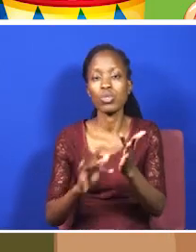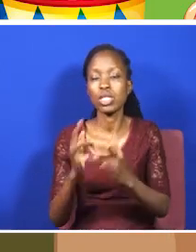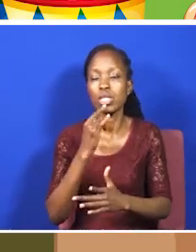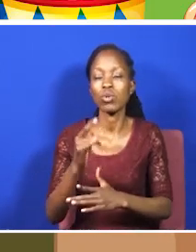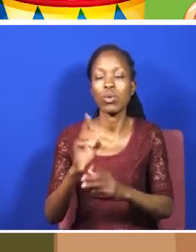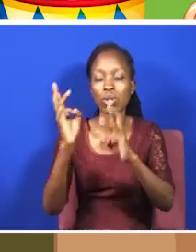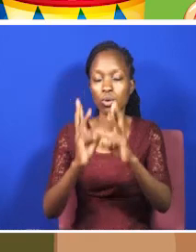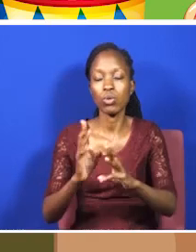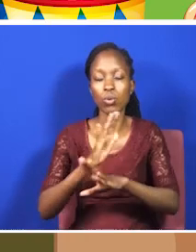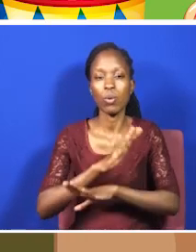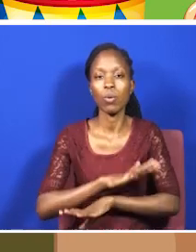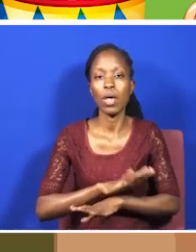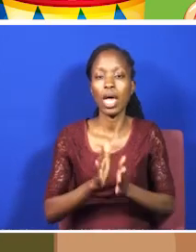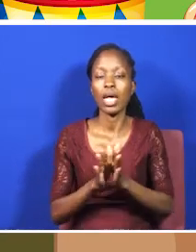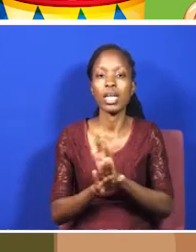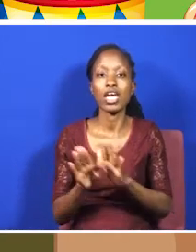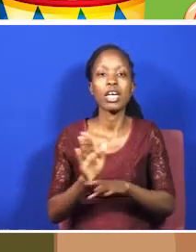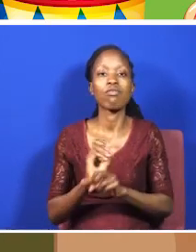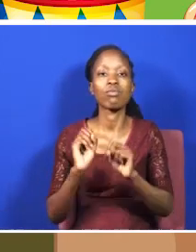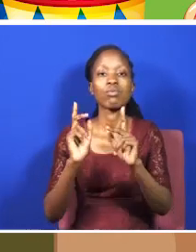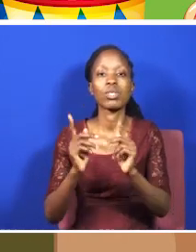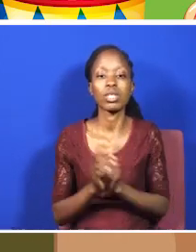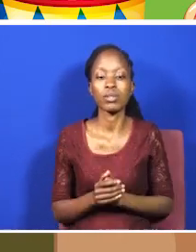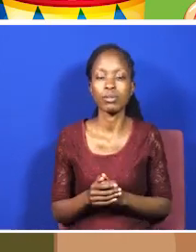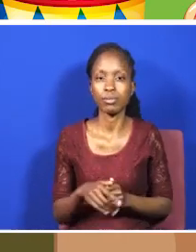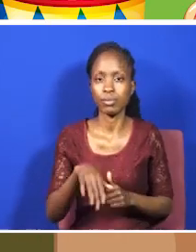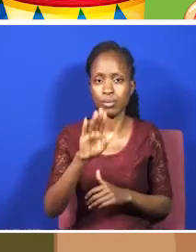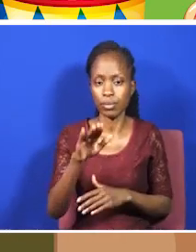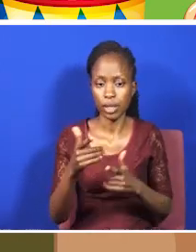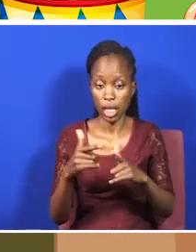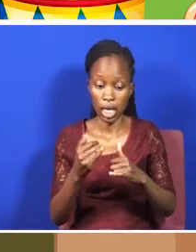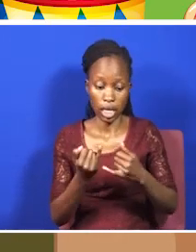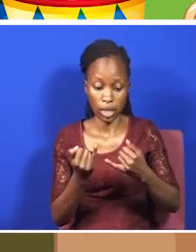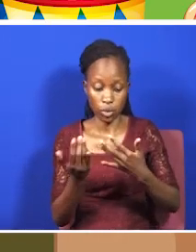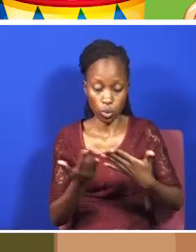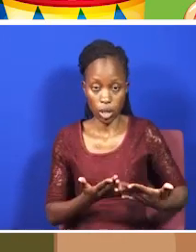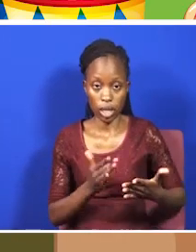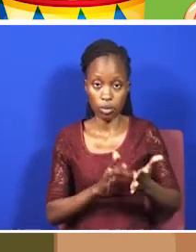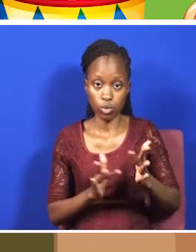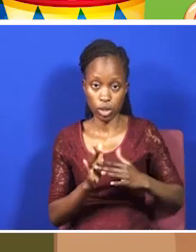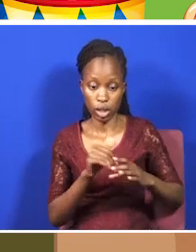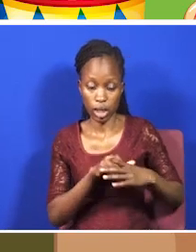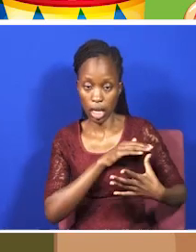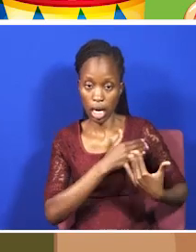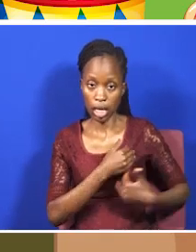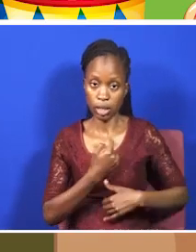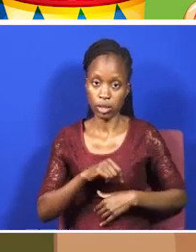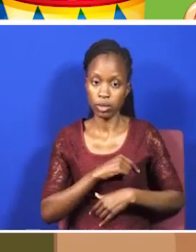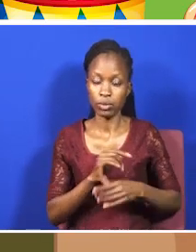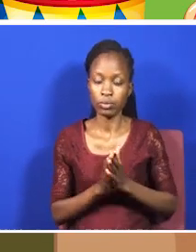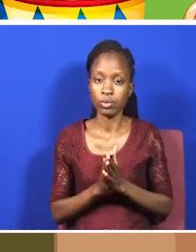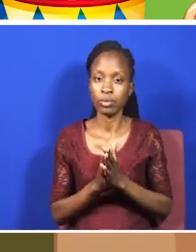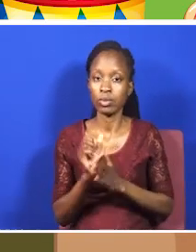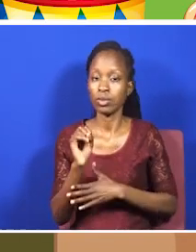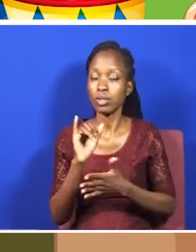up and told the storm to be silent and everything was okay. And so boys and girls, let's